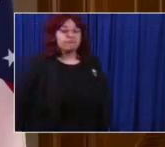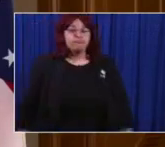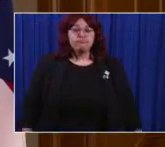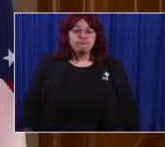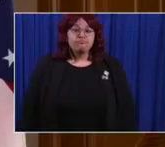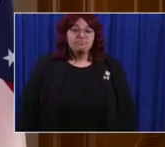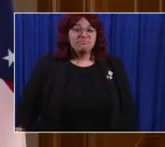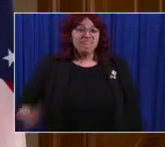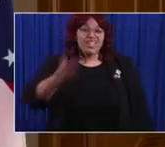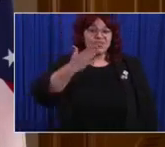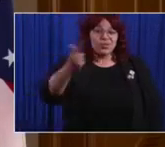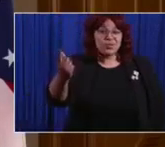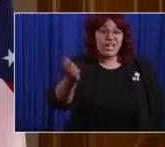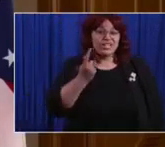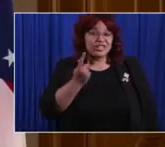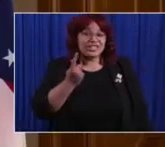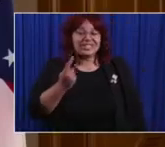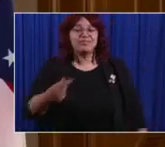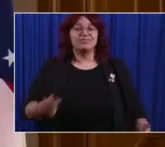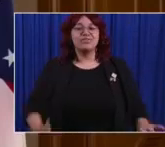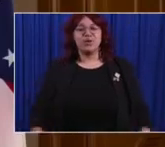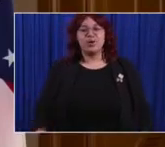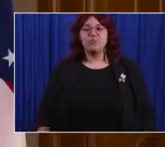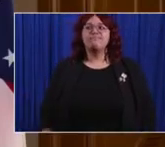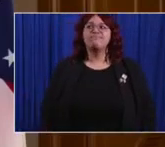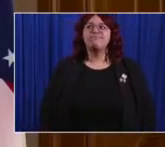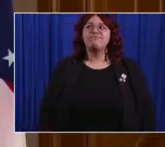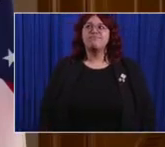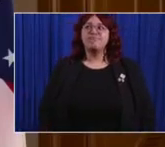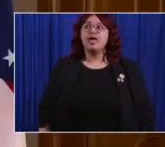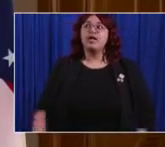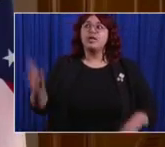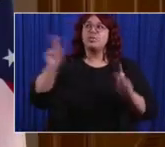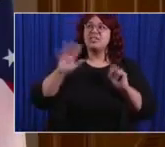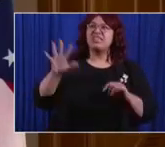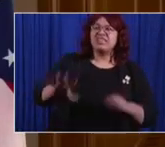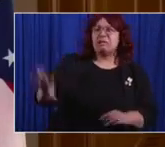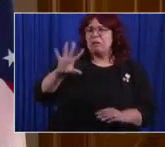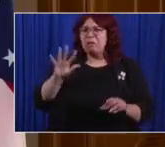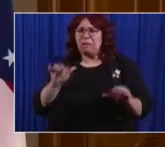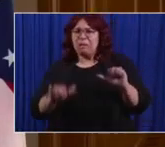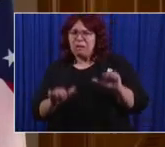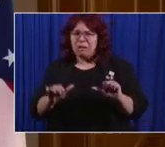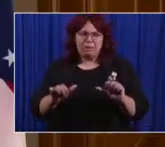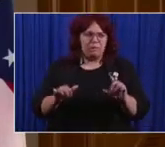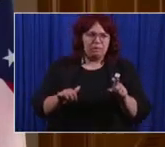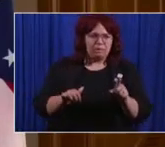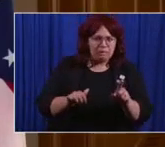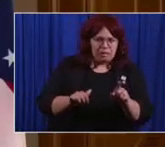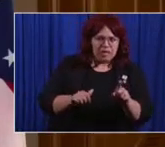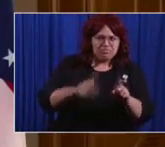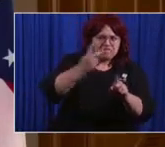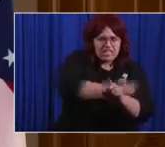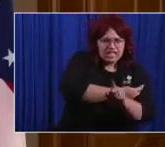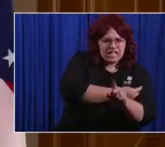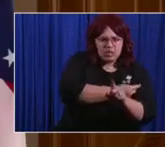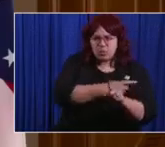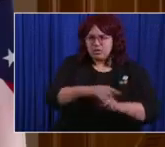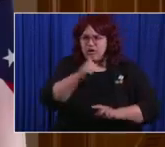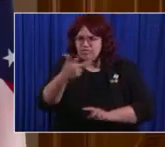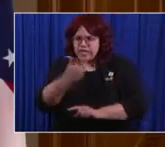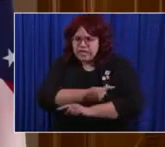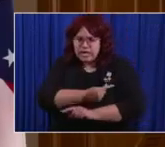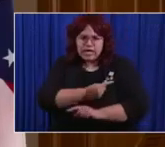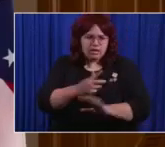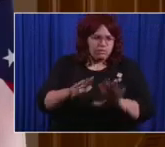we don't want to be confusing to the people of the state. So when the CDC came up with what they